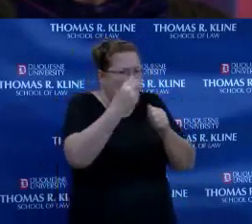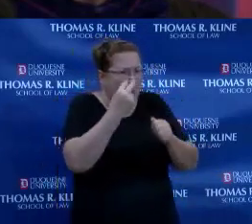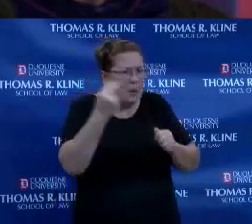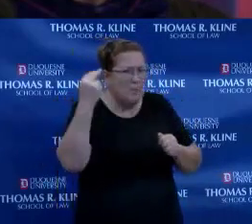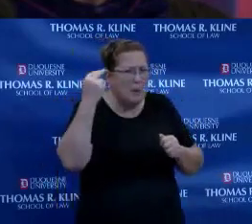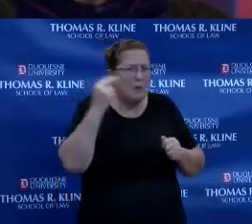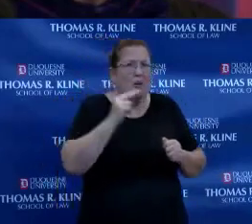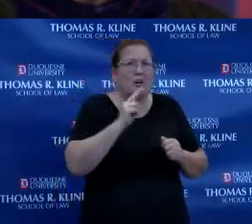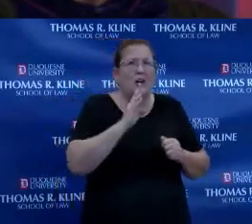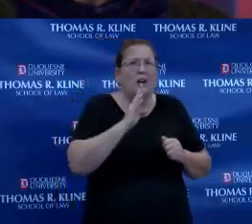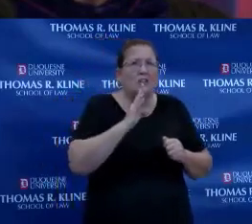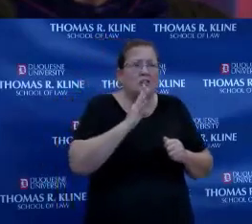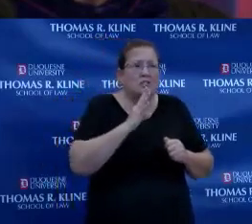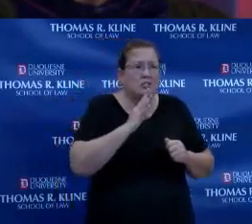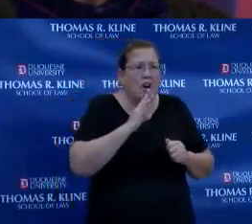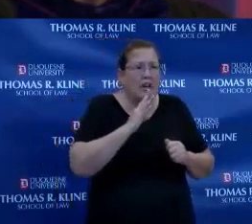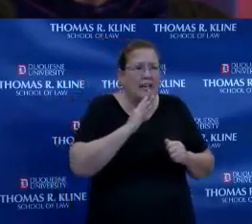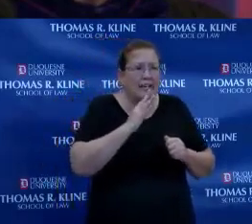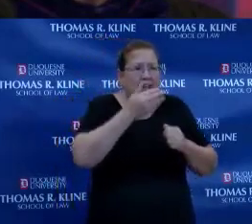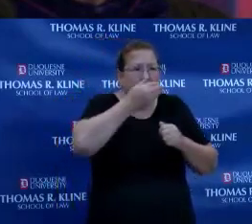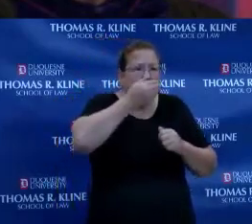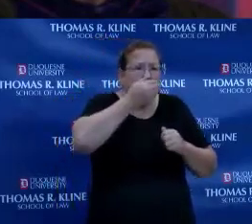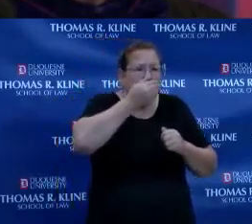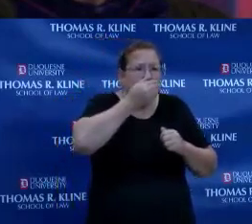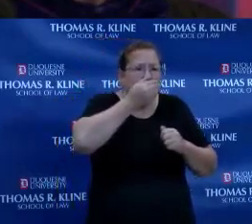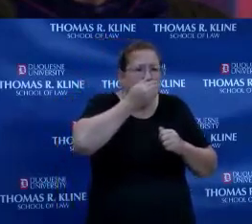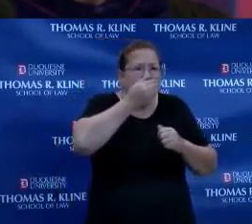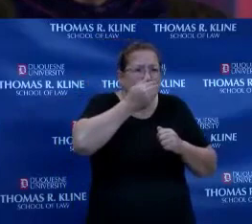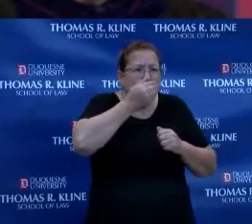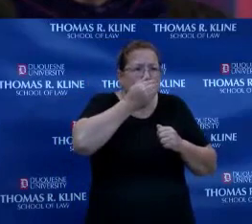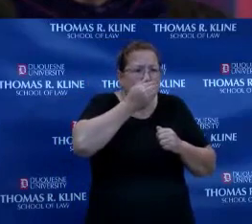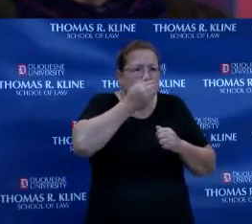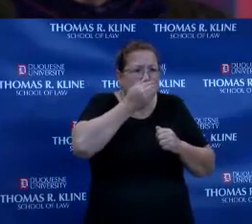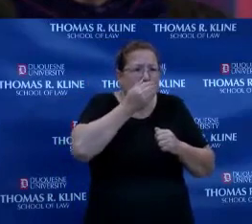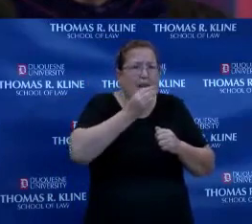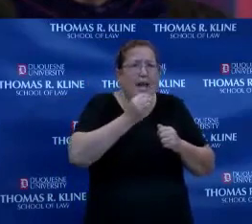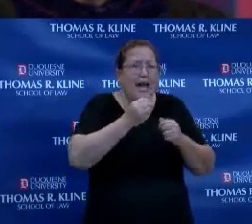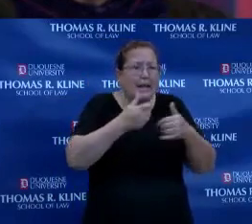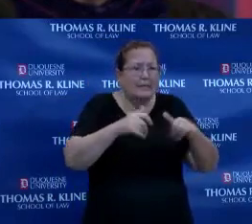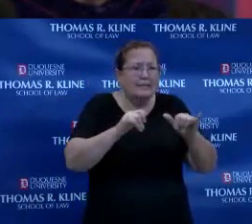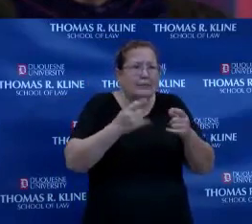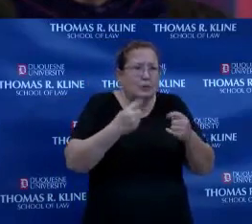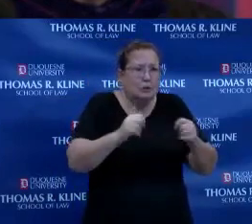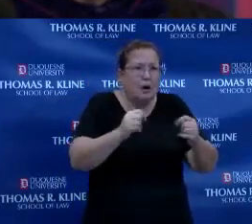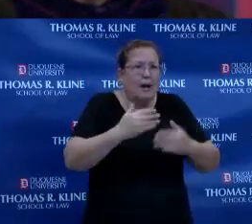and sounding like you're fighting for your life. It's a survival skill, y'all. Add it to your resume.